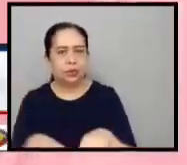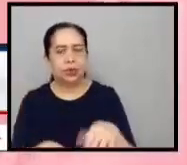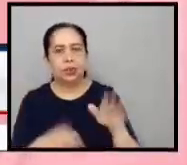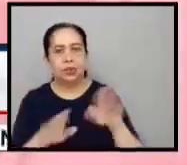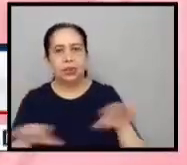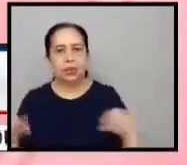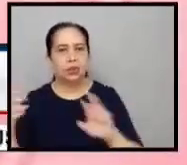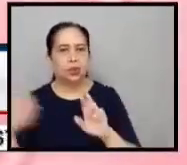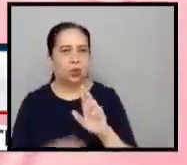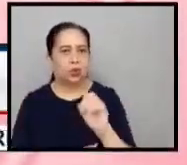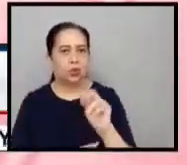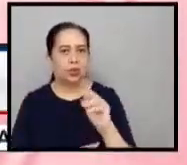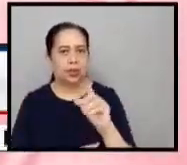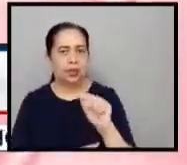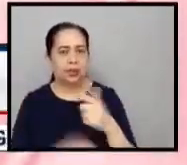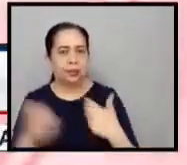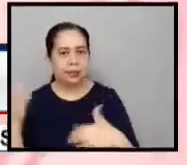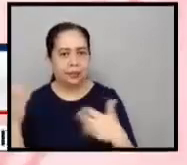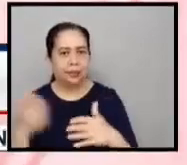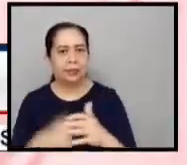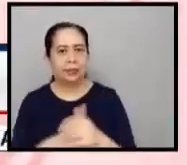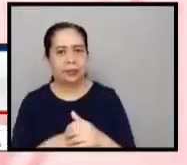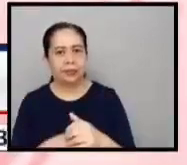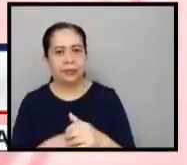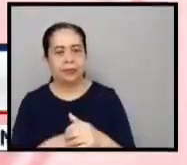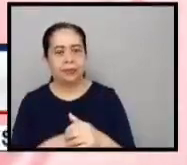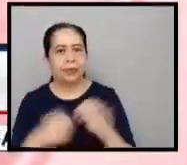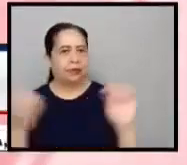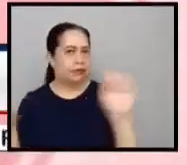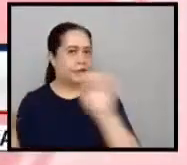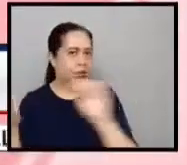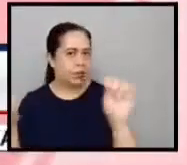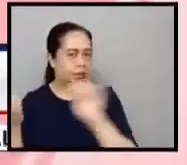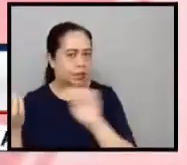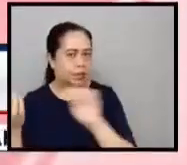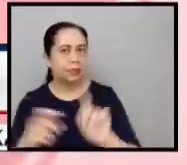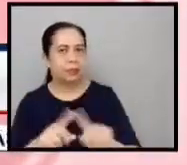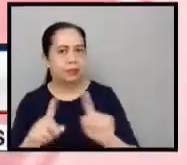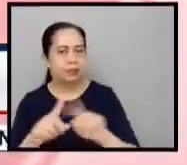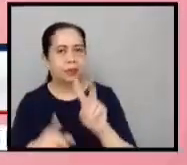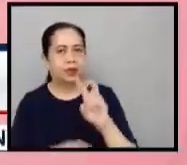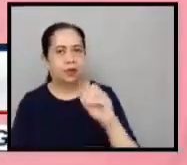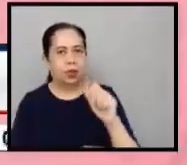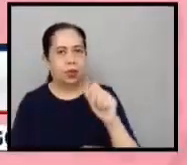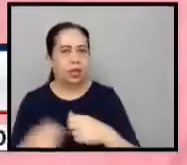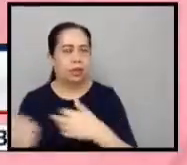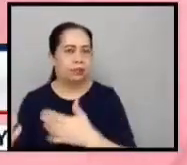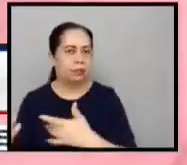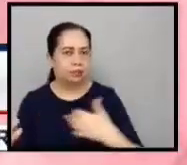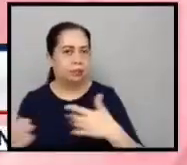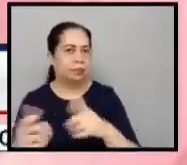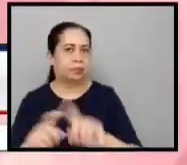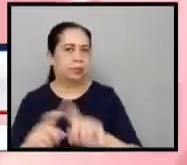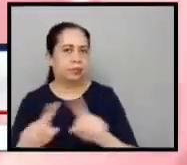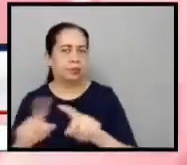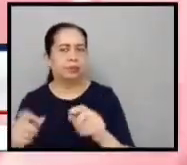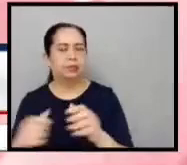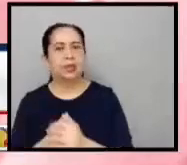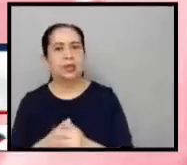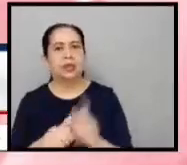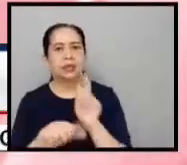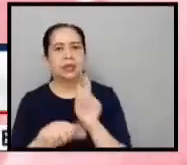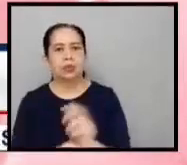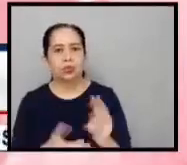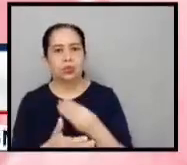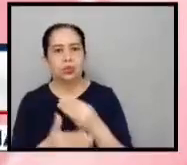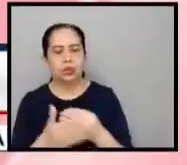rondalia, senior strings, bali violins po, and lower strings, viola, cello, contrabass, traditional music, senior